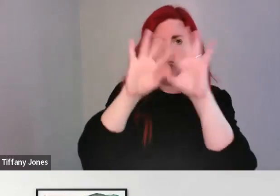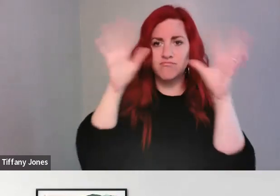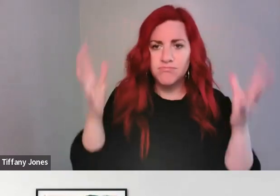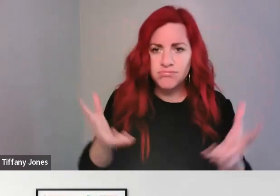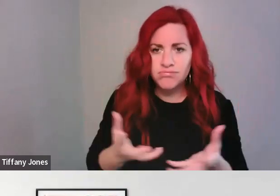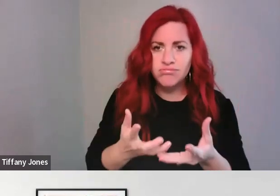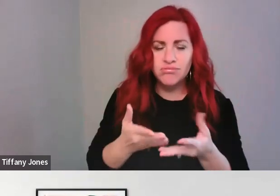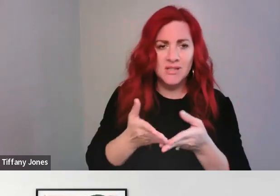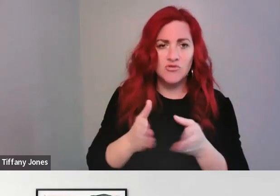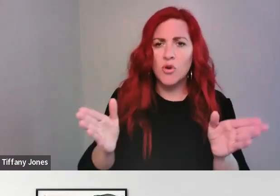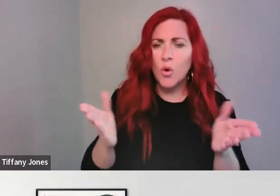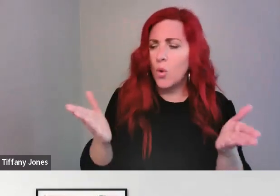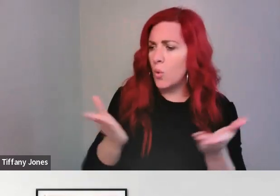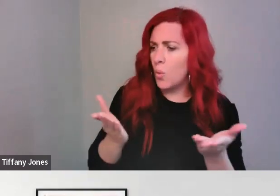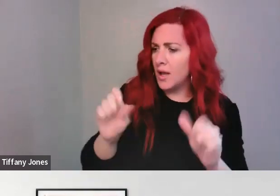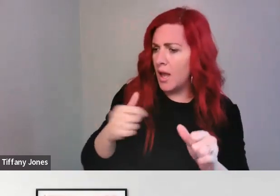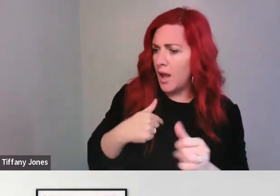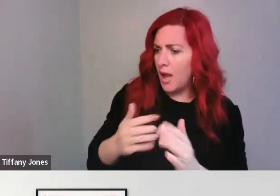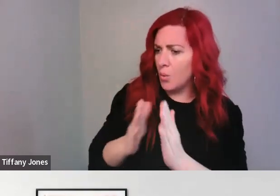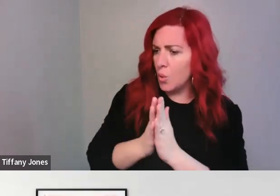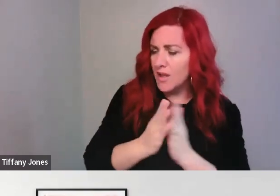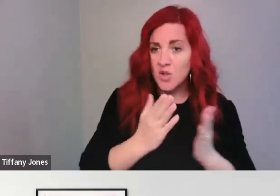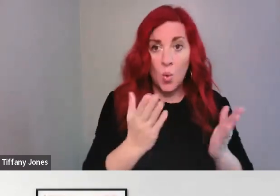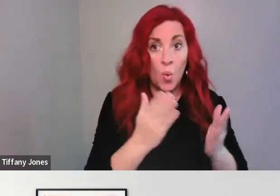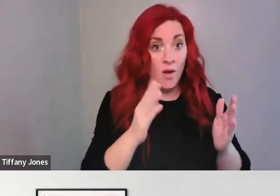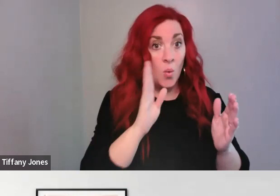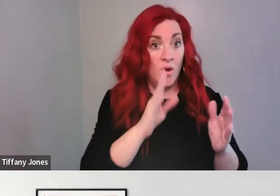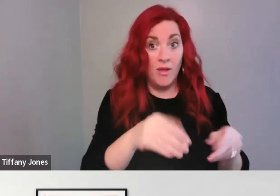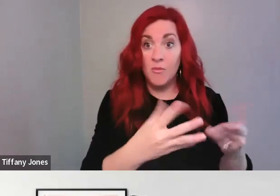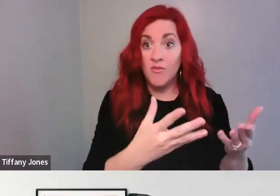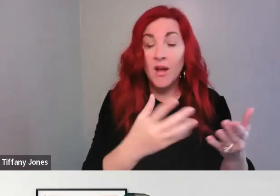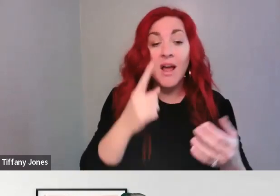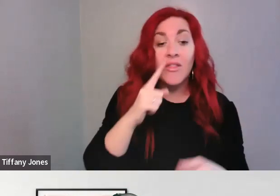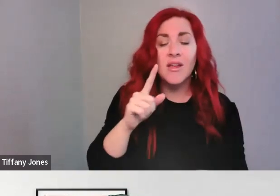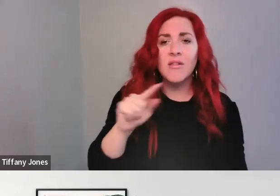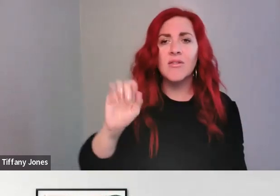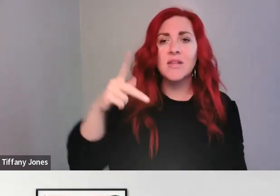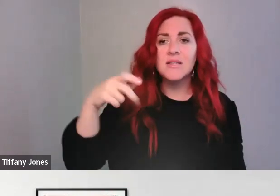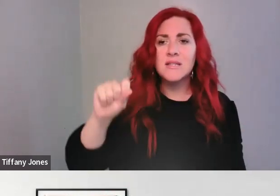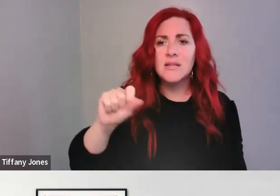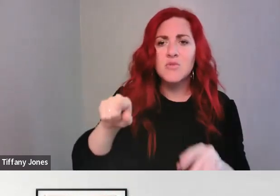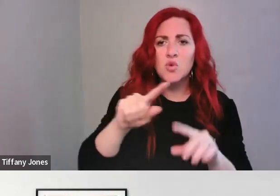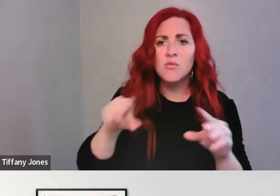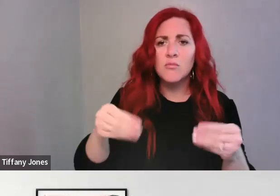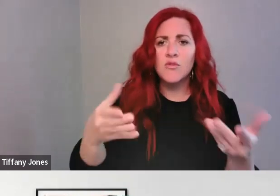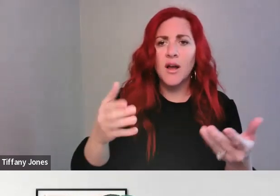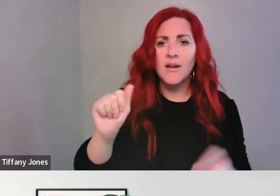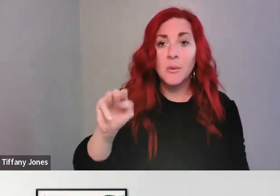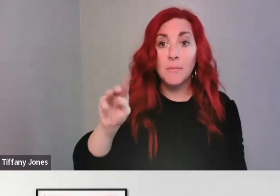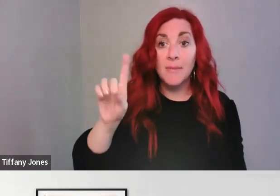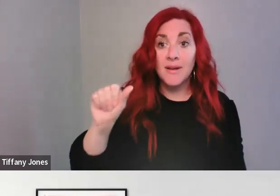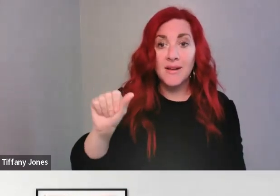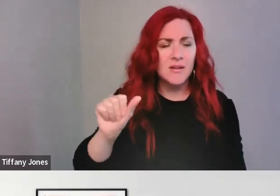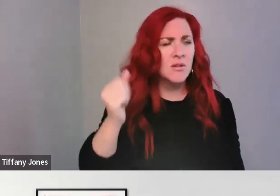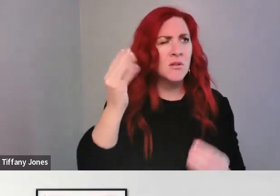can they request and what is feasible. But I think those tips, Amanda, that you're giving, just to really think about why your child